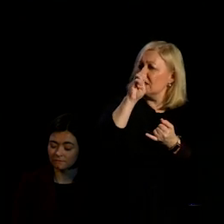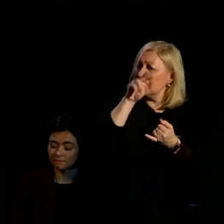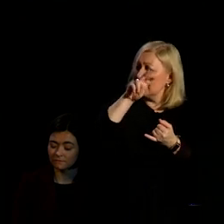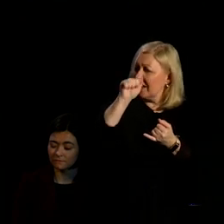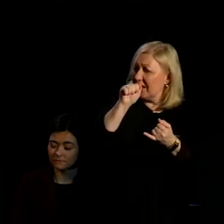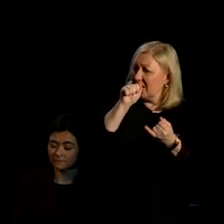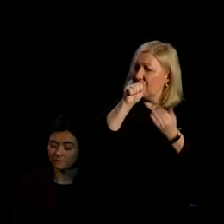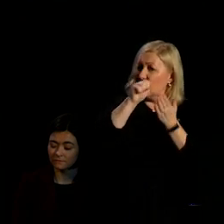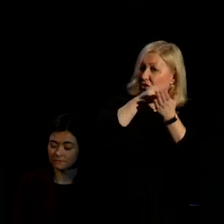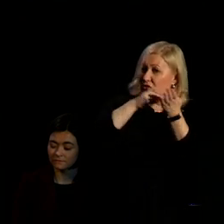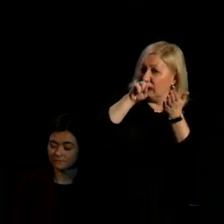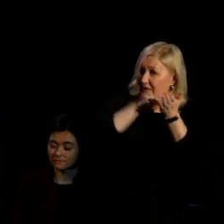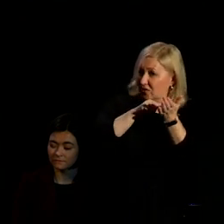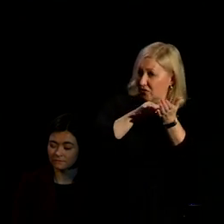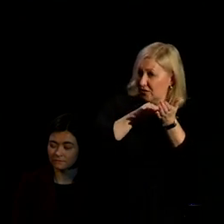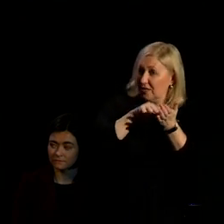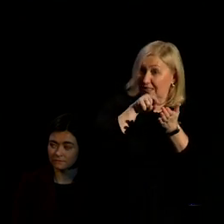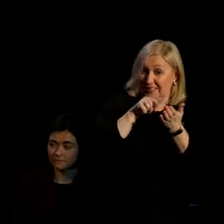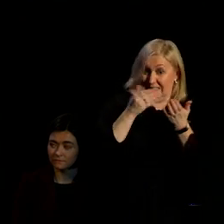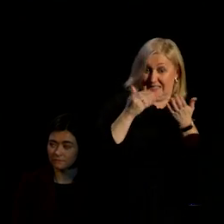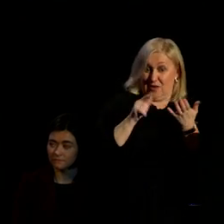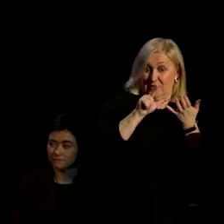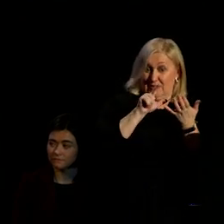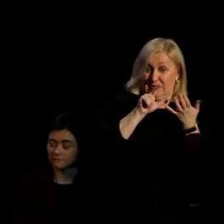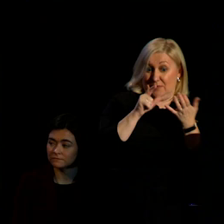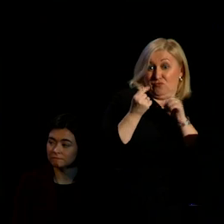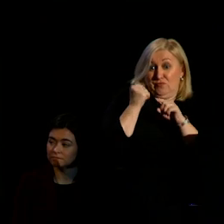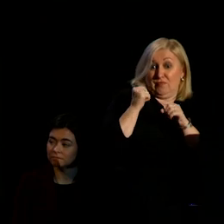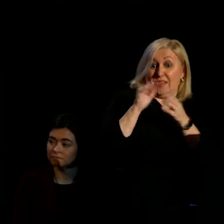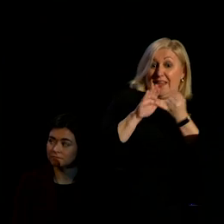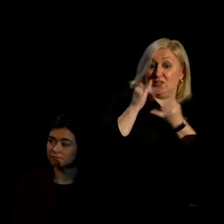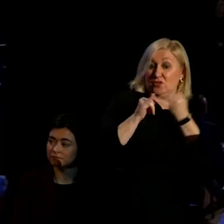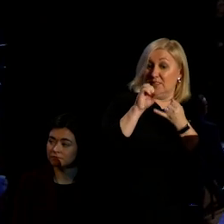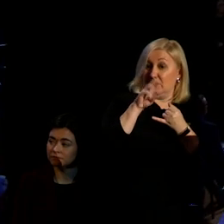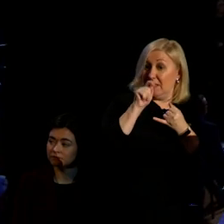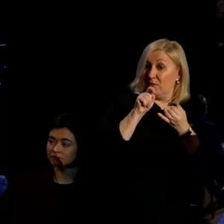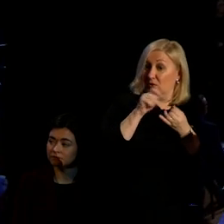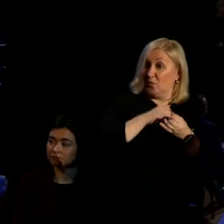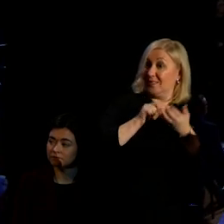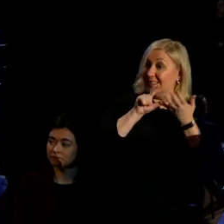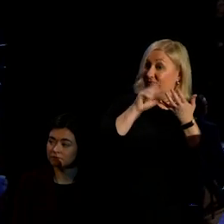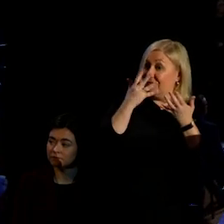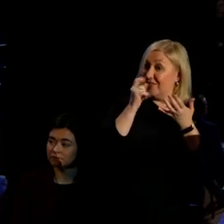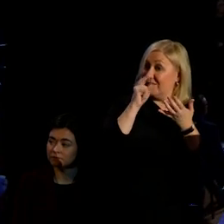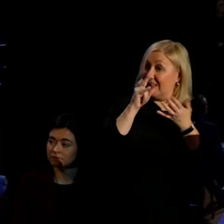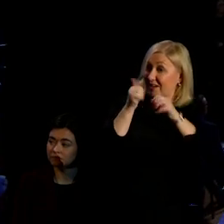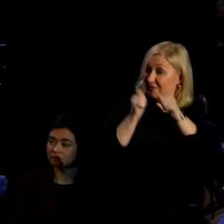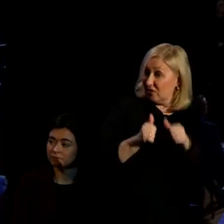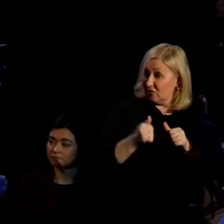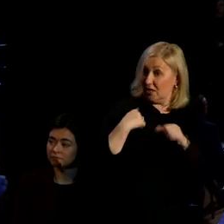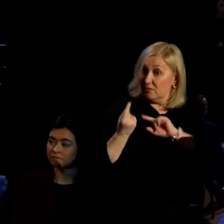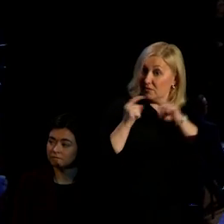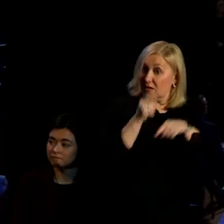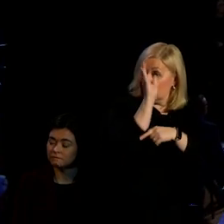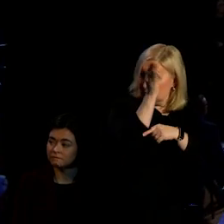which was marked by an international conference at which I spoke last September. Refugees, immigrant communities, and